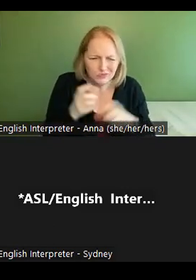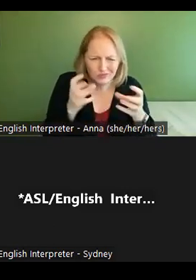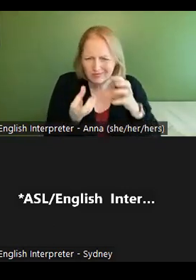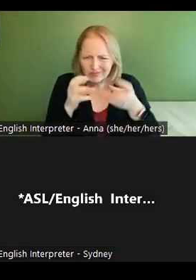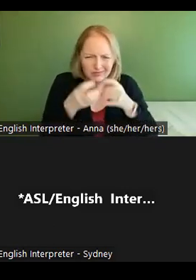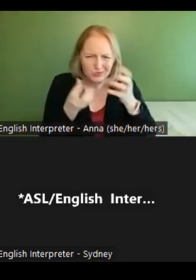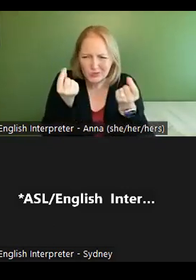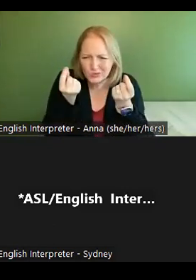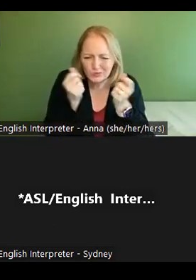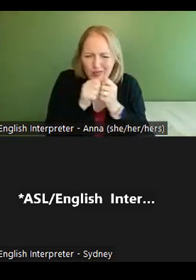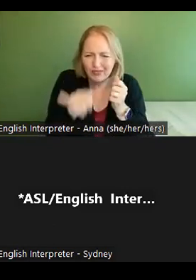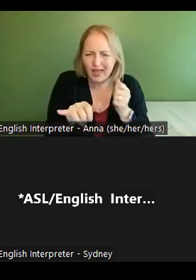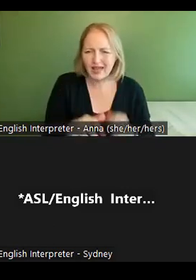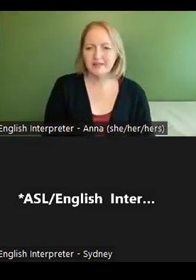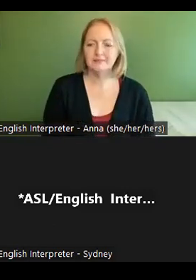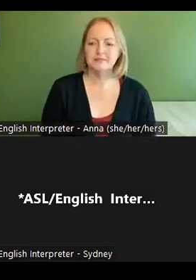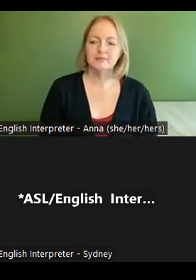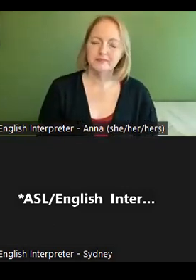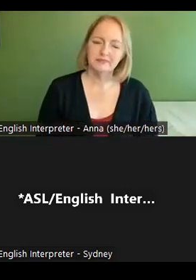world?